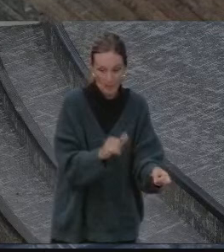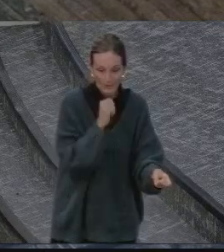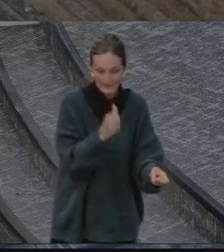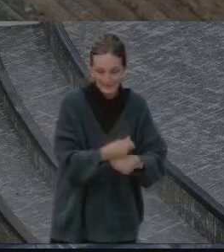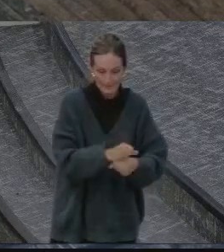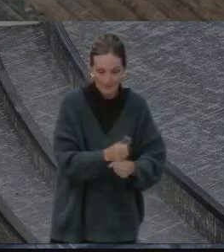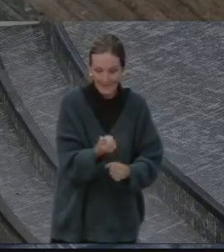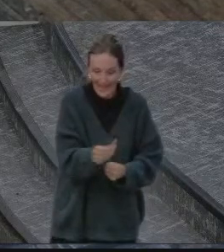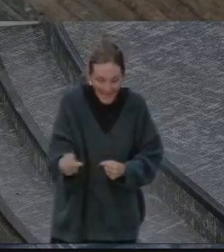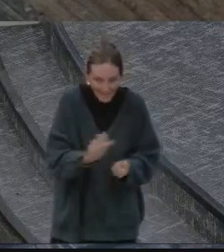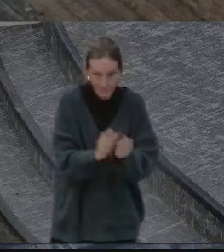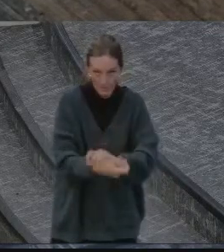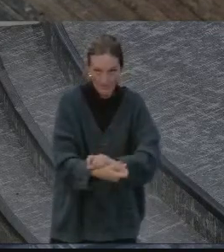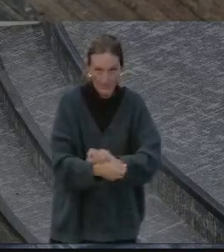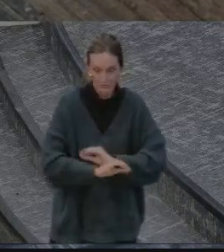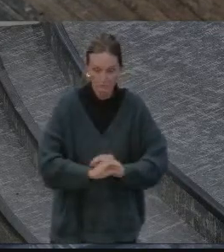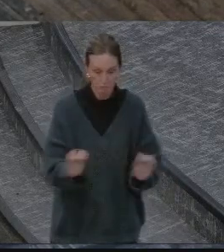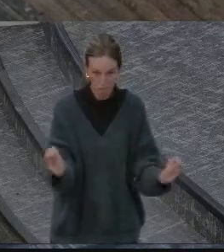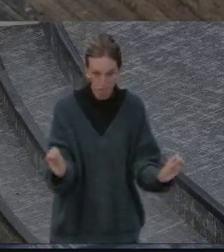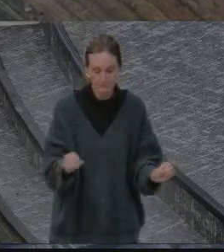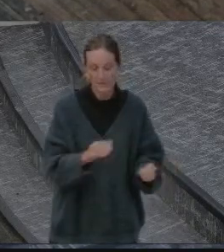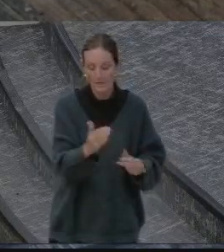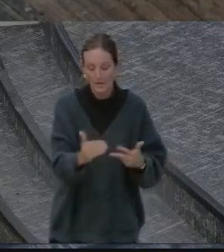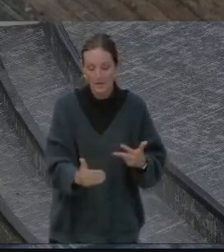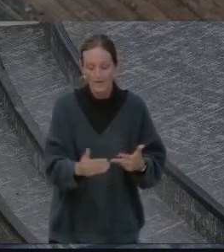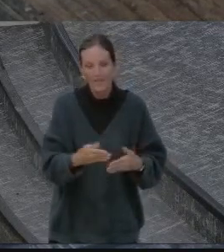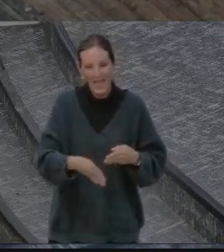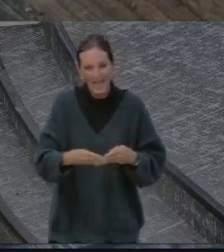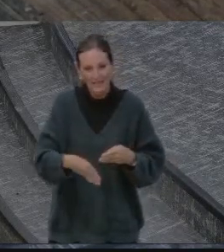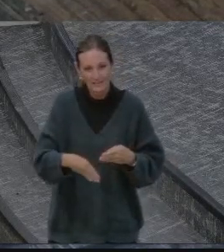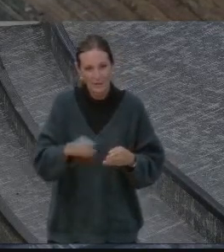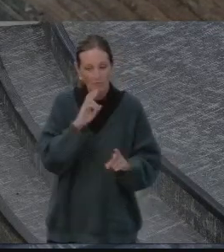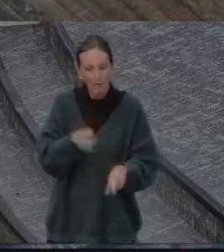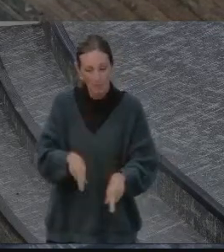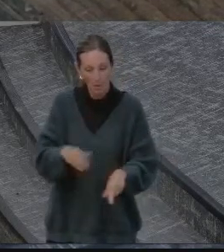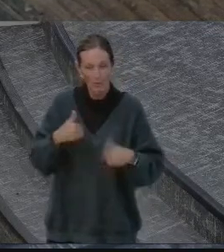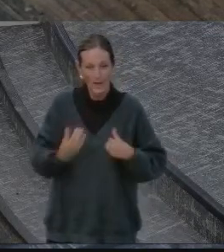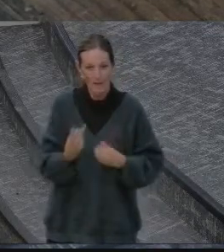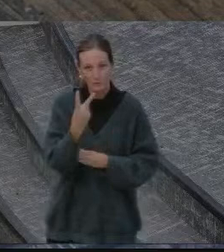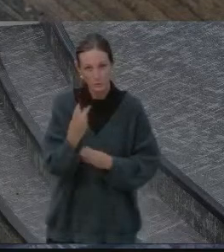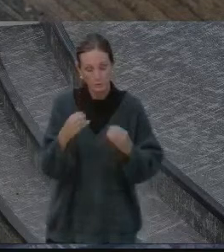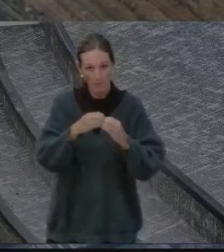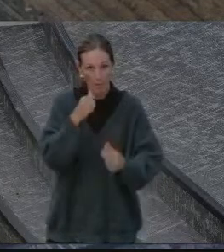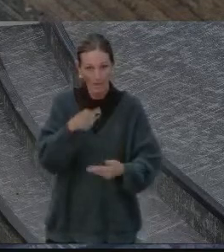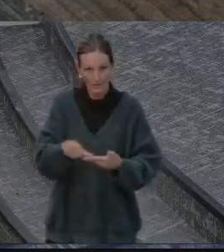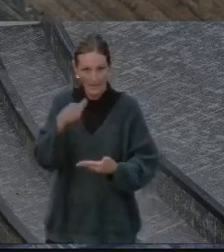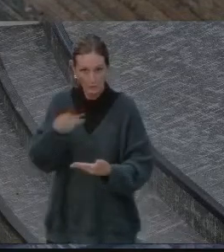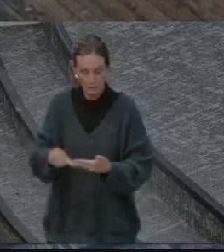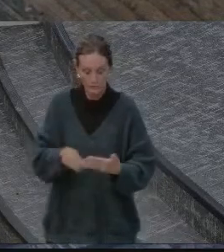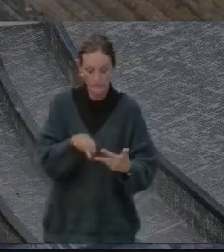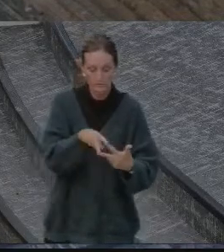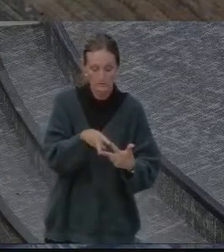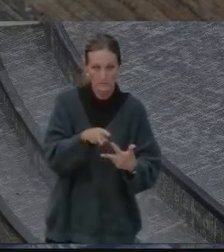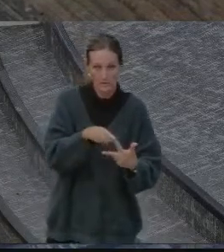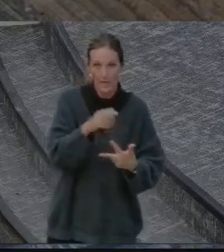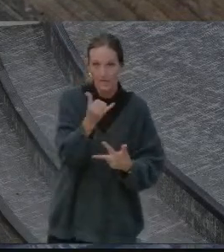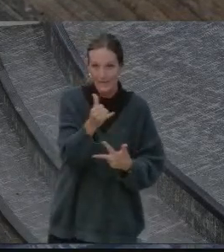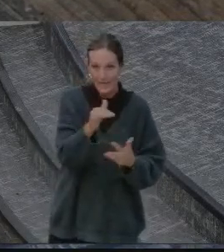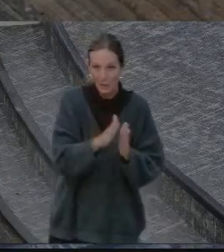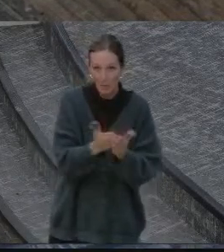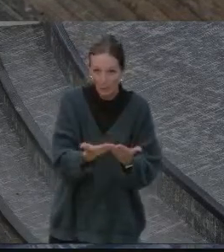modifications. And then there's also, towards the end of the report, we have 2 other letters. And the first one is called our Yellow Book letter, and